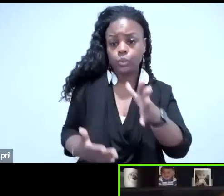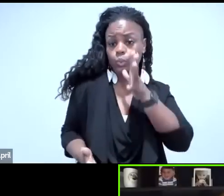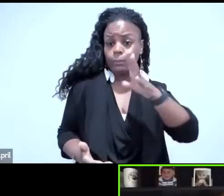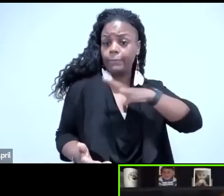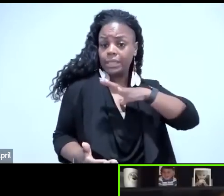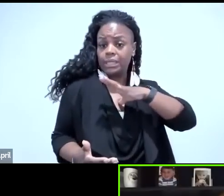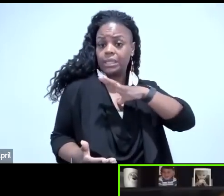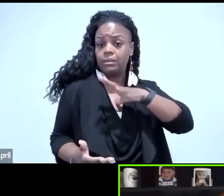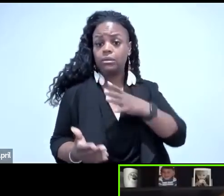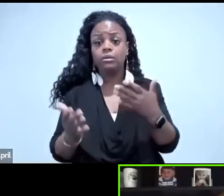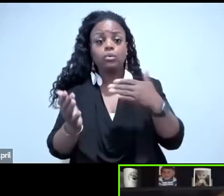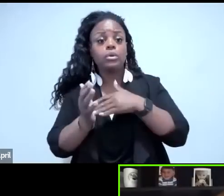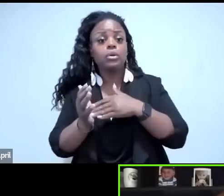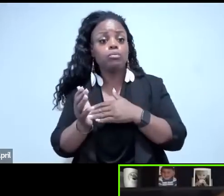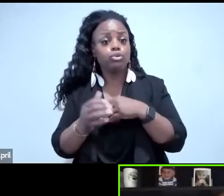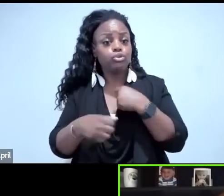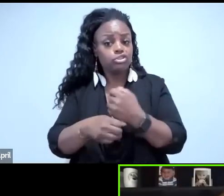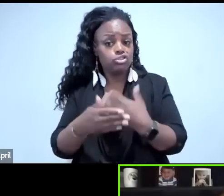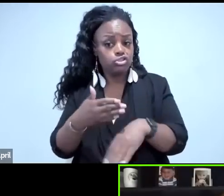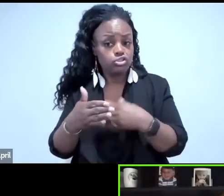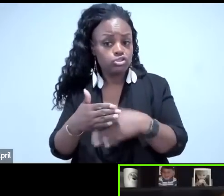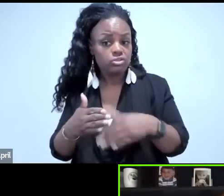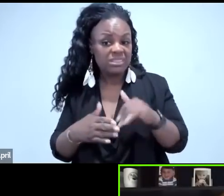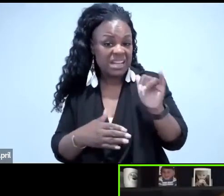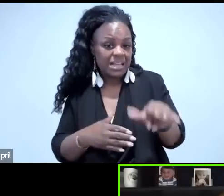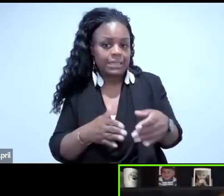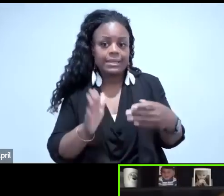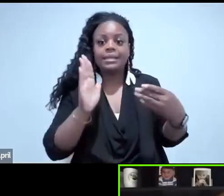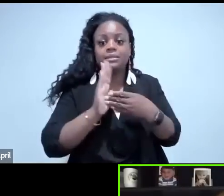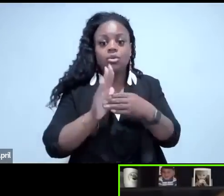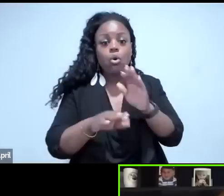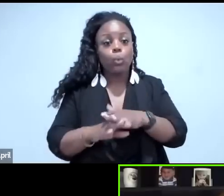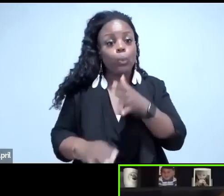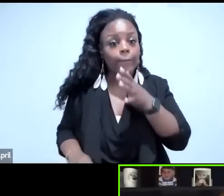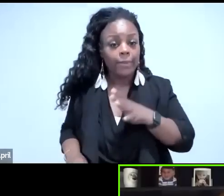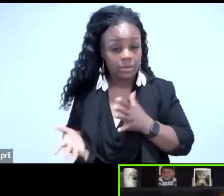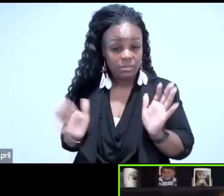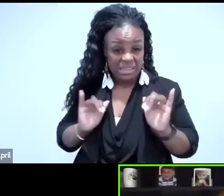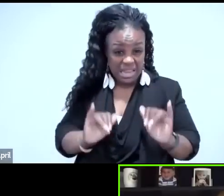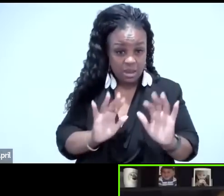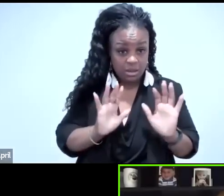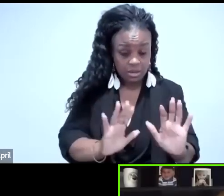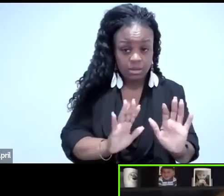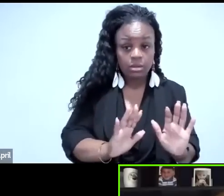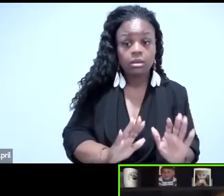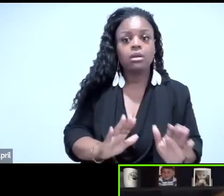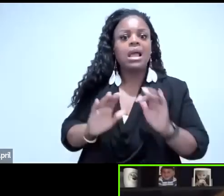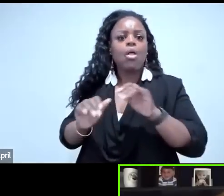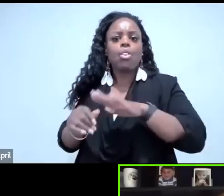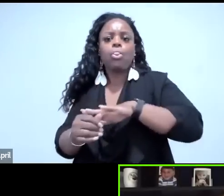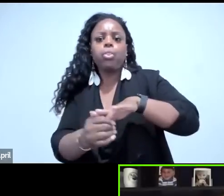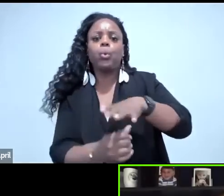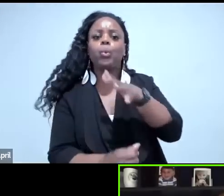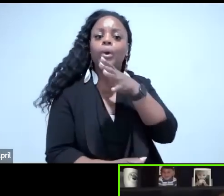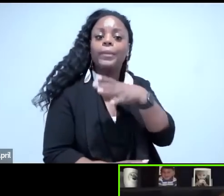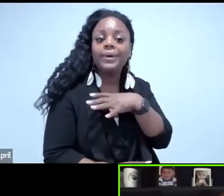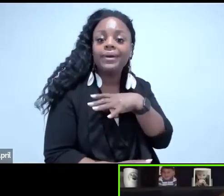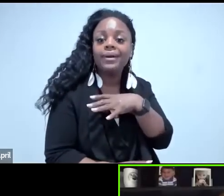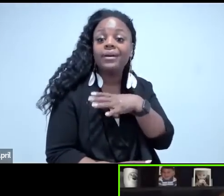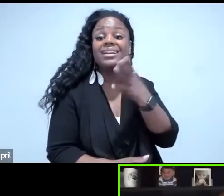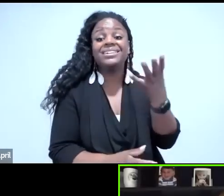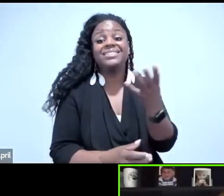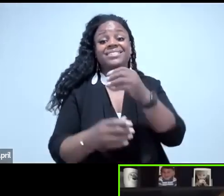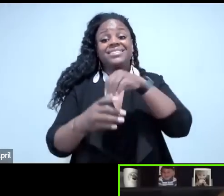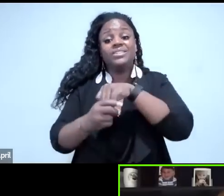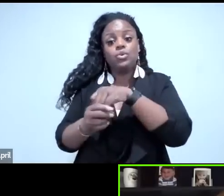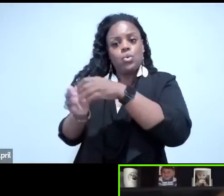on women. This is an attempt to dehumanize women. In an organizing campaign, if you suddenly gain the support